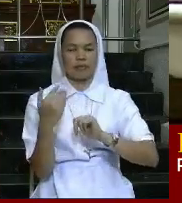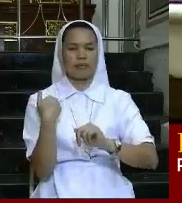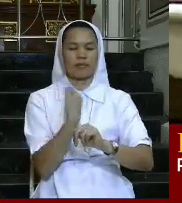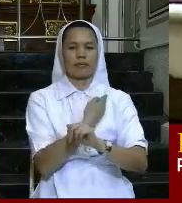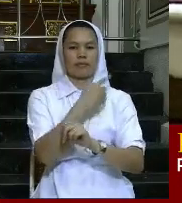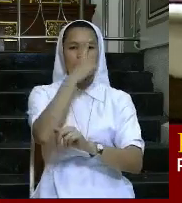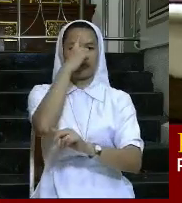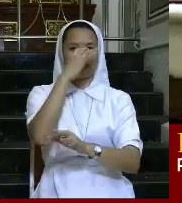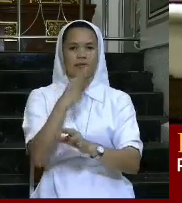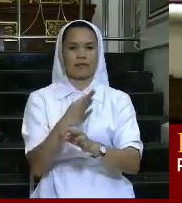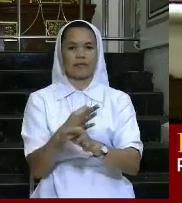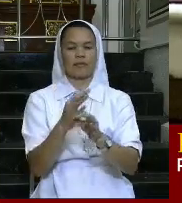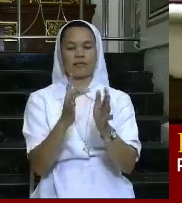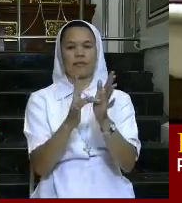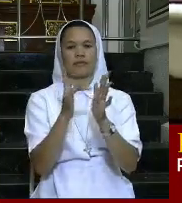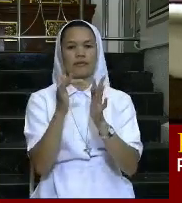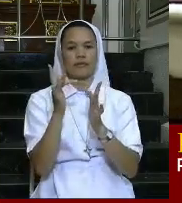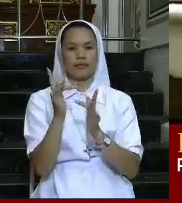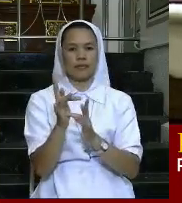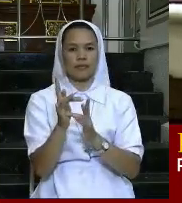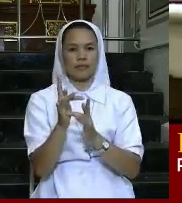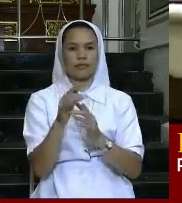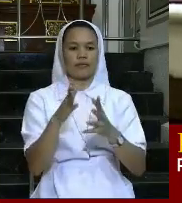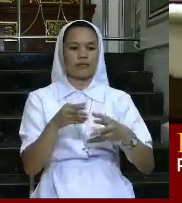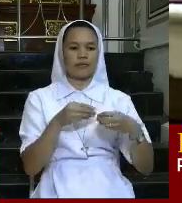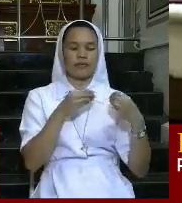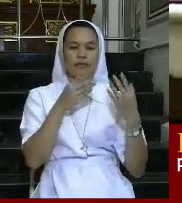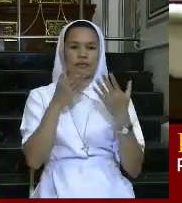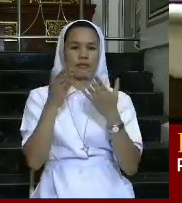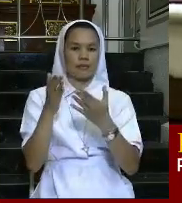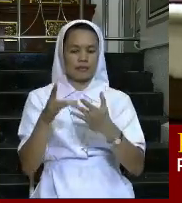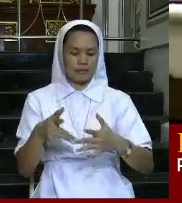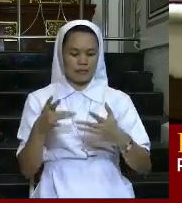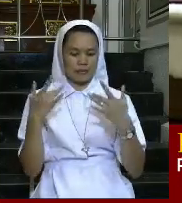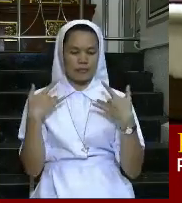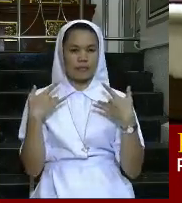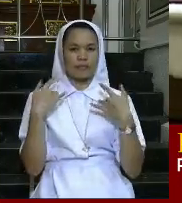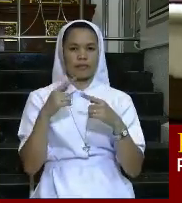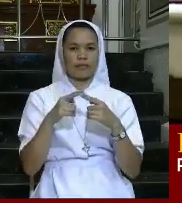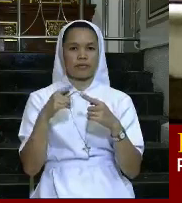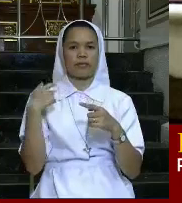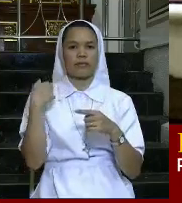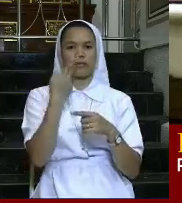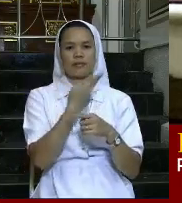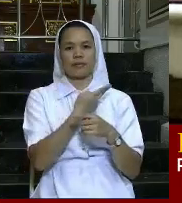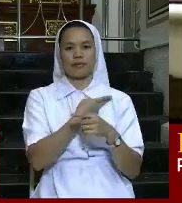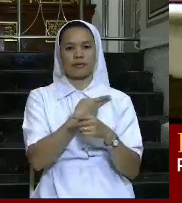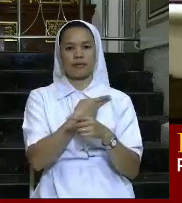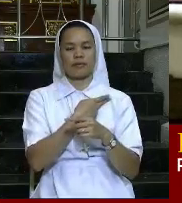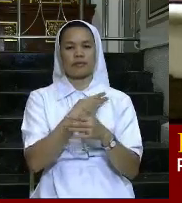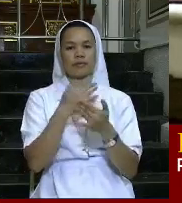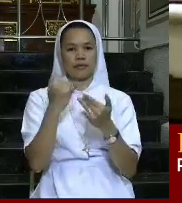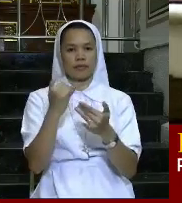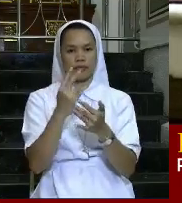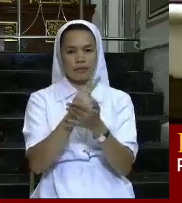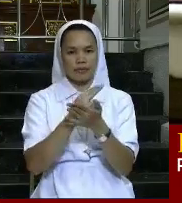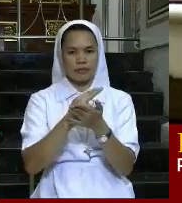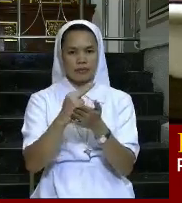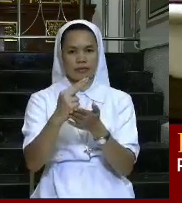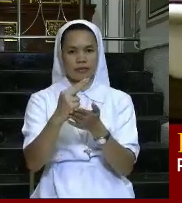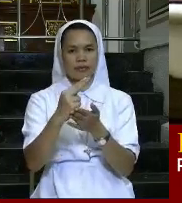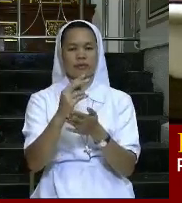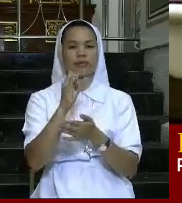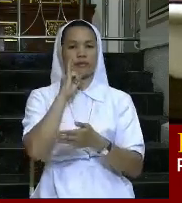in Jesus, who offered His life to us. The Holy Week invites us